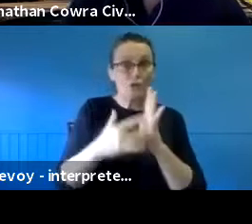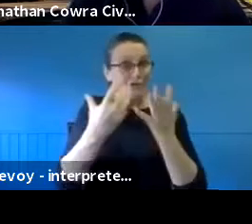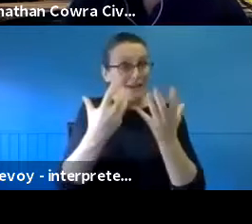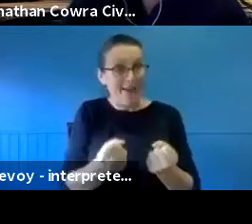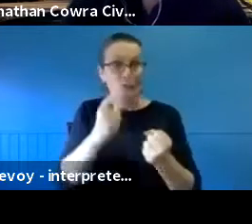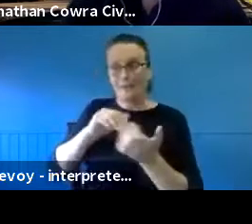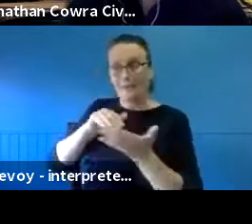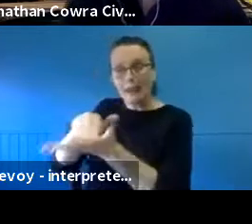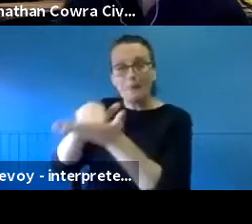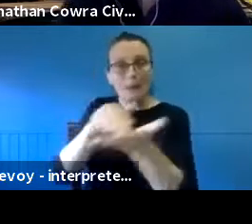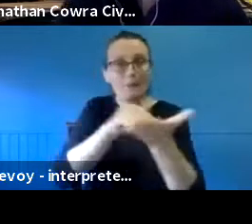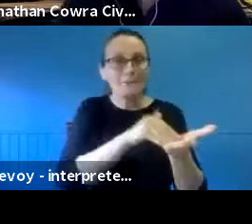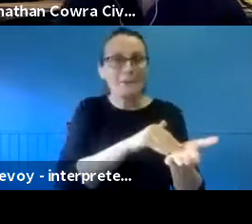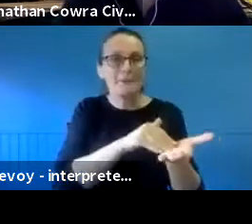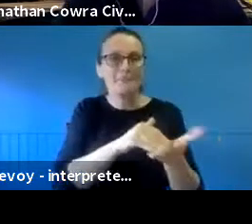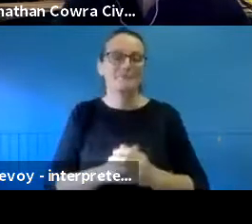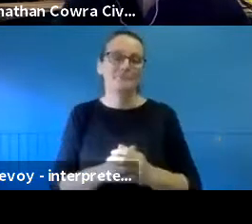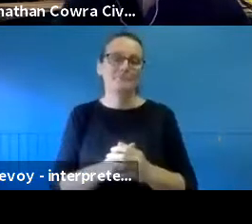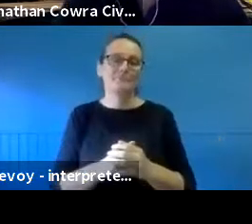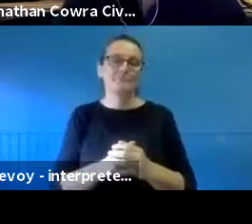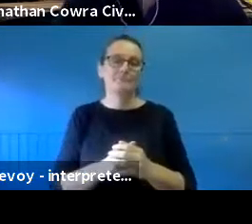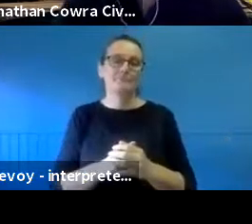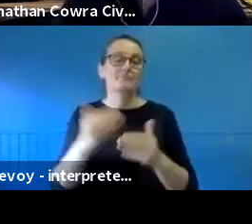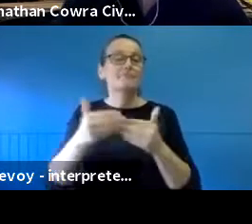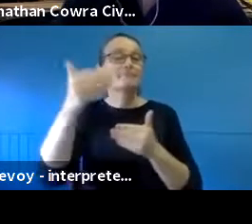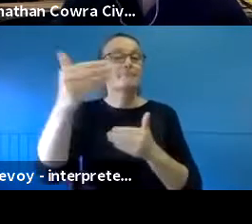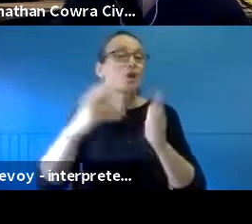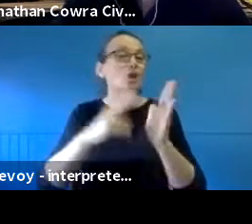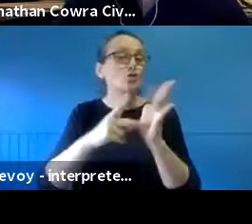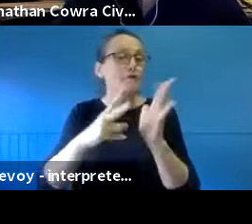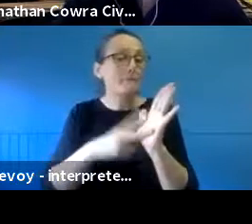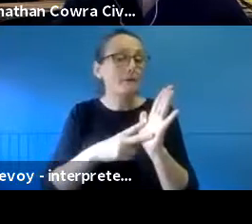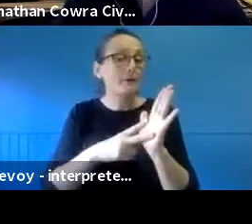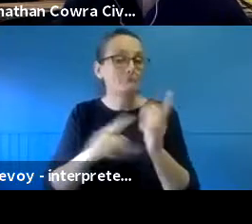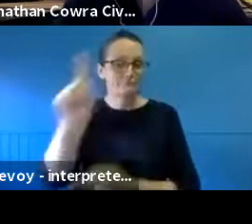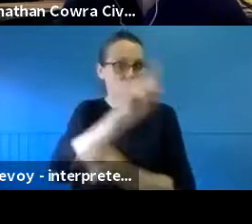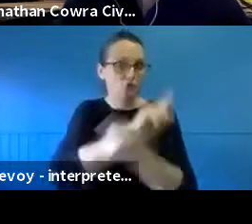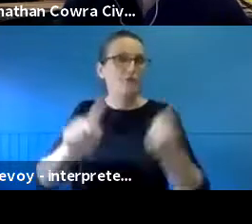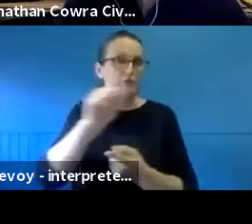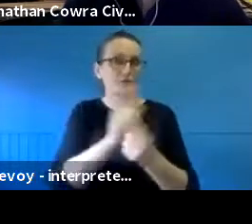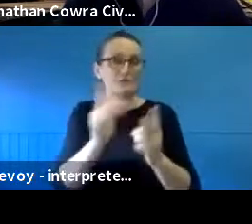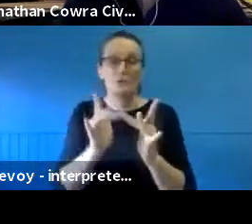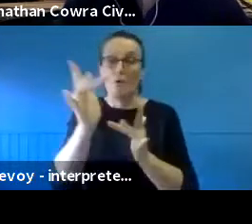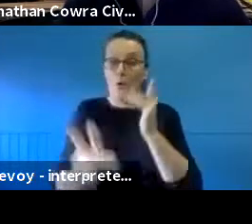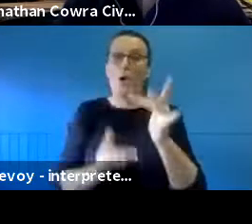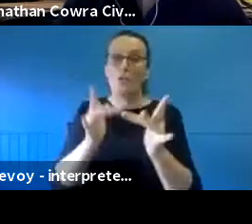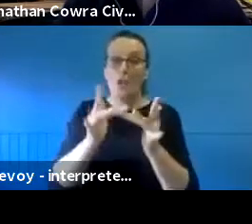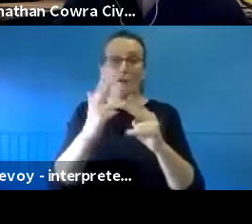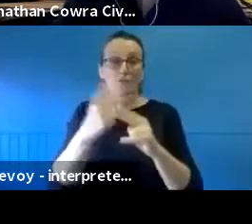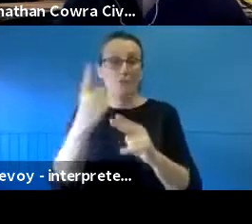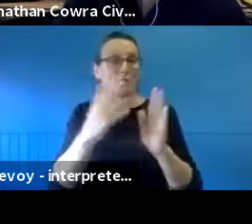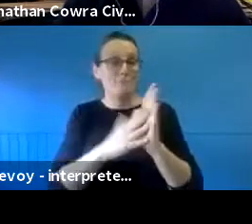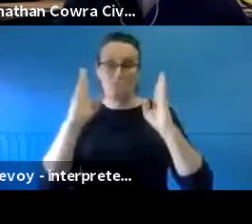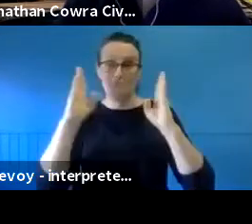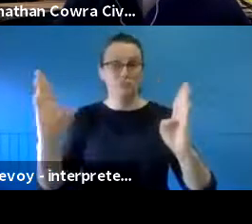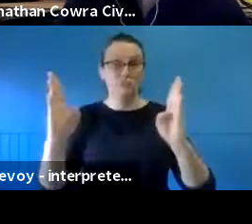because it was building up to, we're running a conference in November online over a whole month, entirely delivered online.